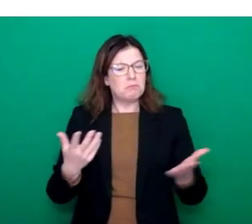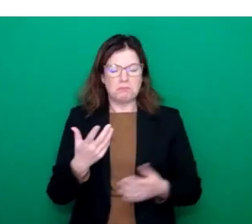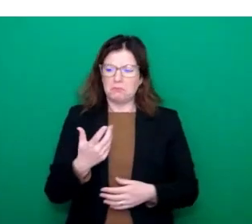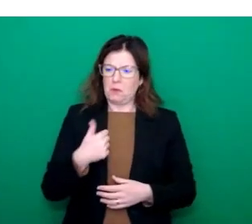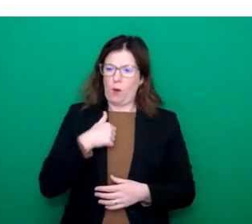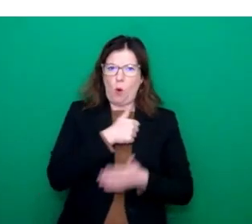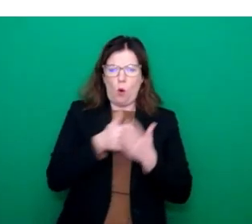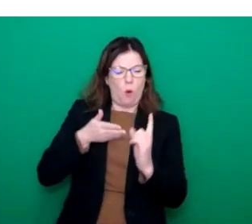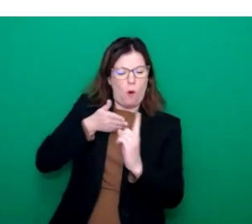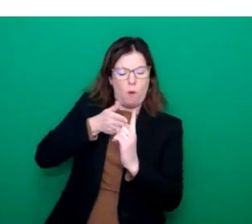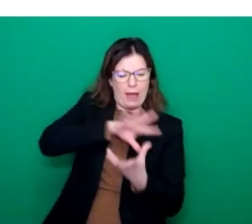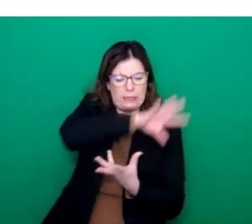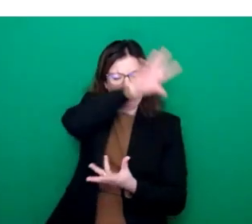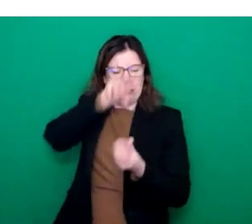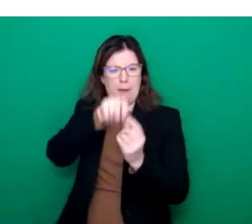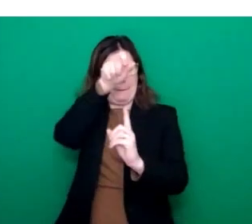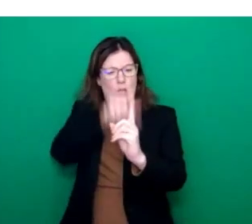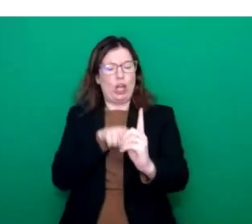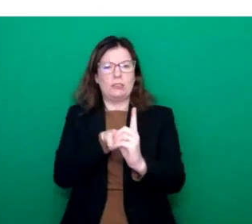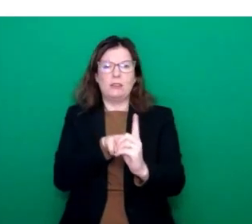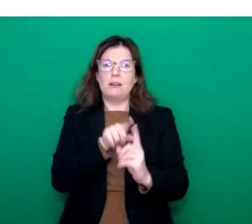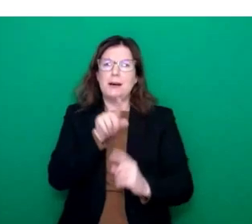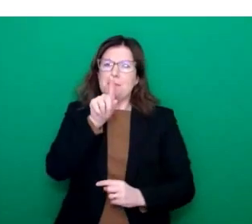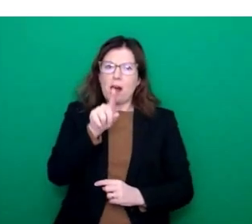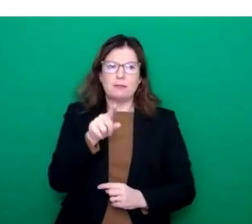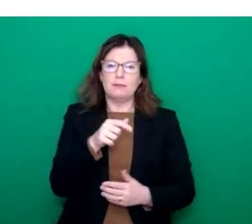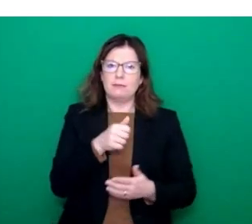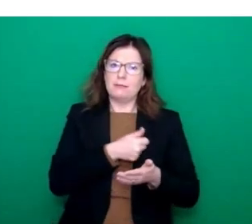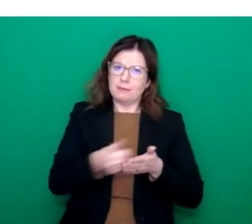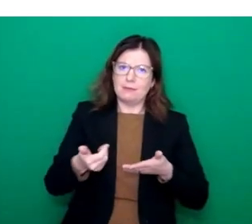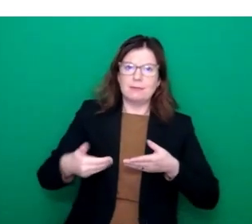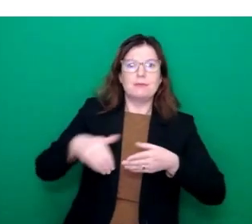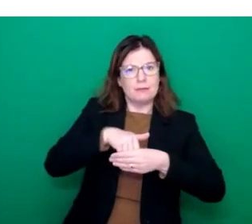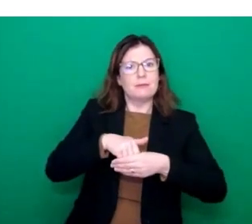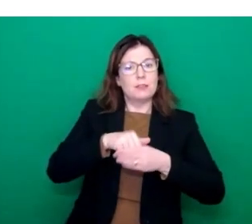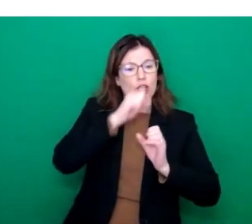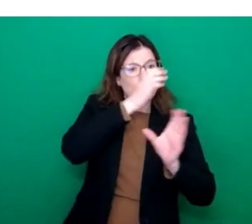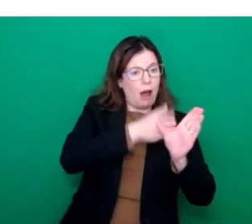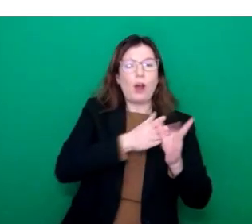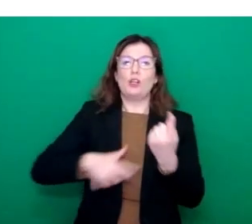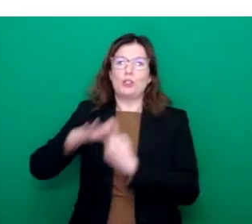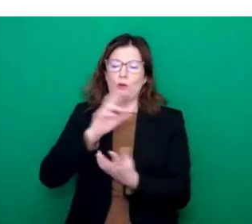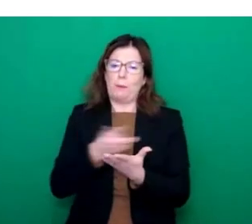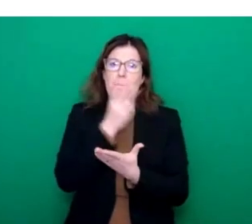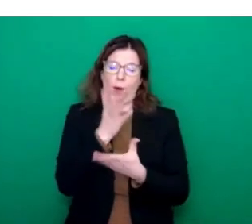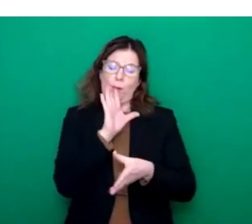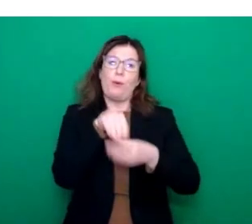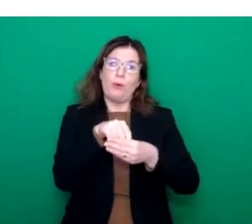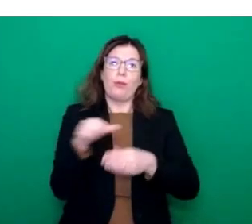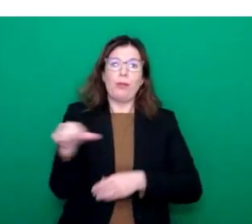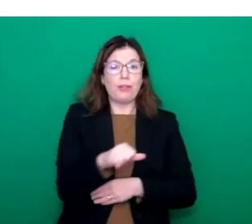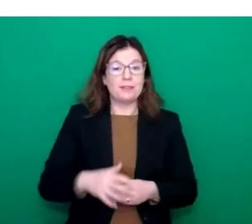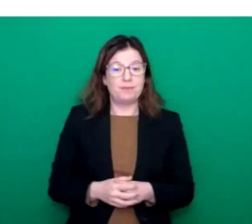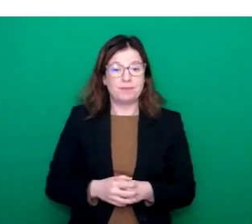about holistic approaches unless we consider the psychosocial and how to support the social.